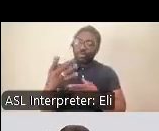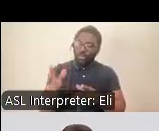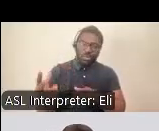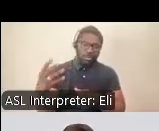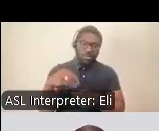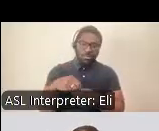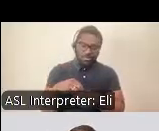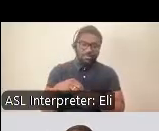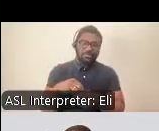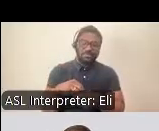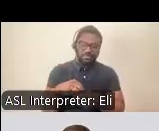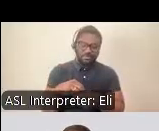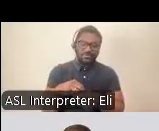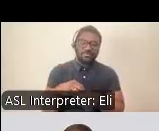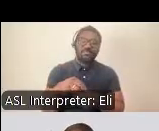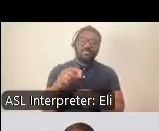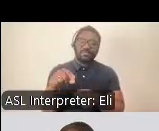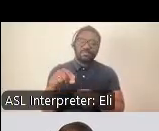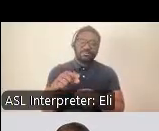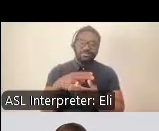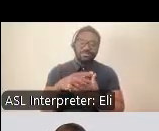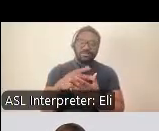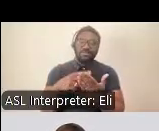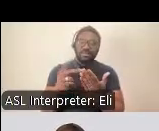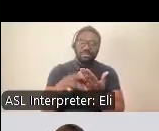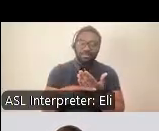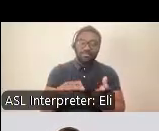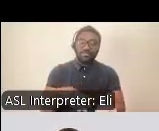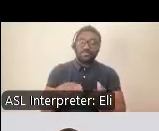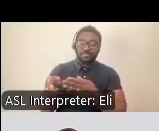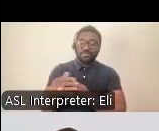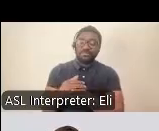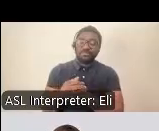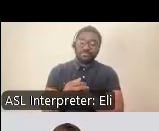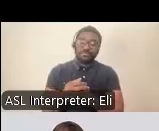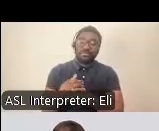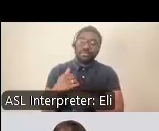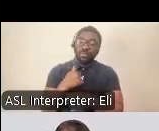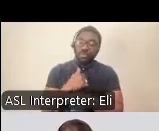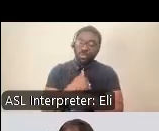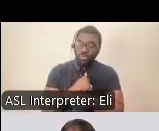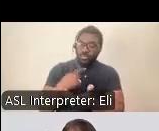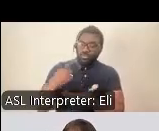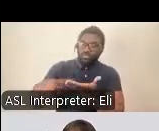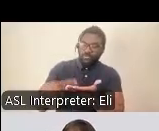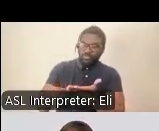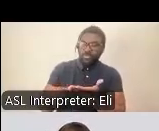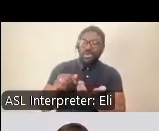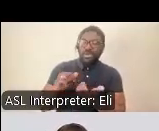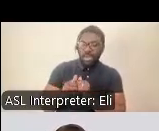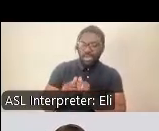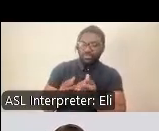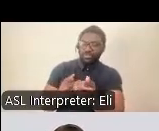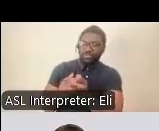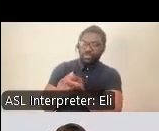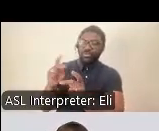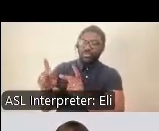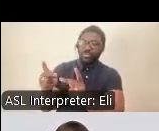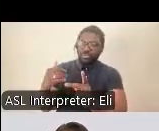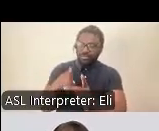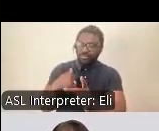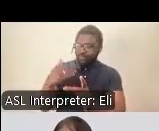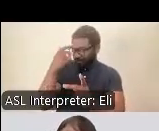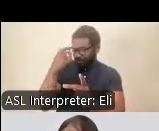and other workforce programs. And third, we will explore strategies and best practices to support the mental health